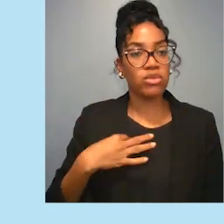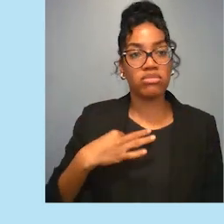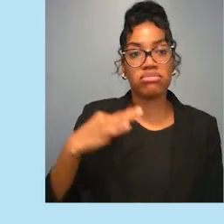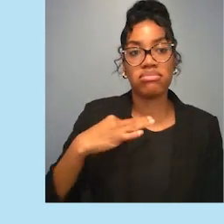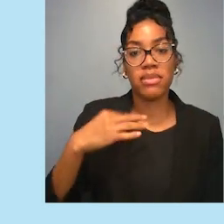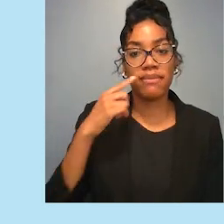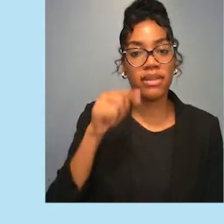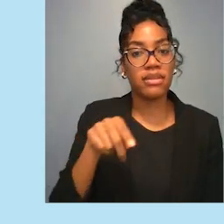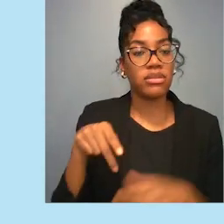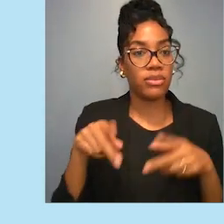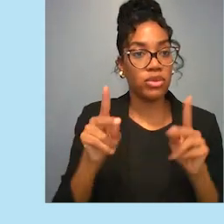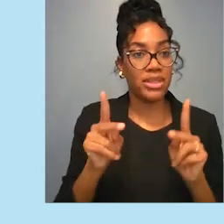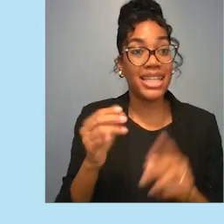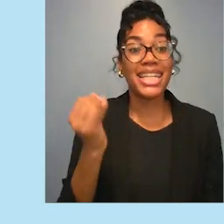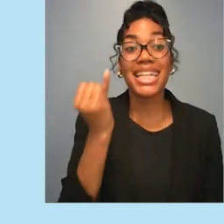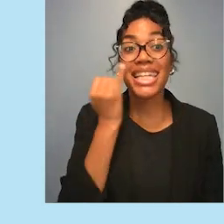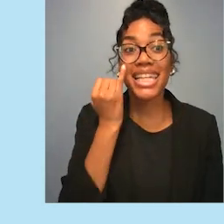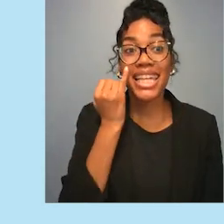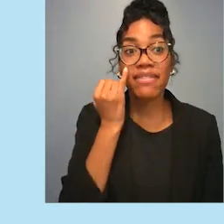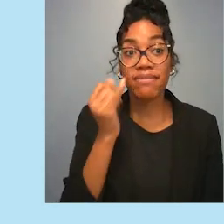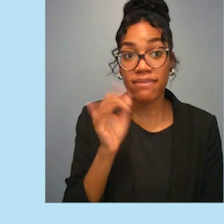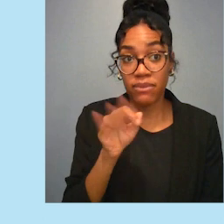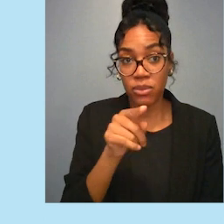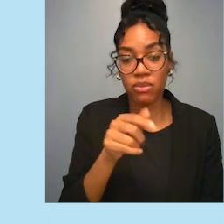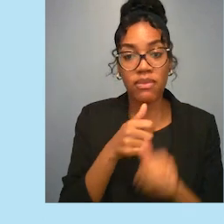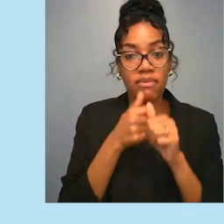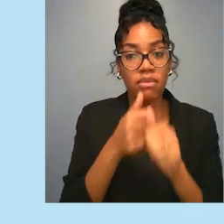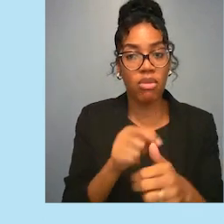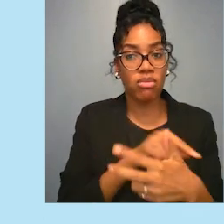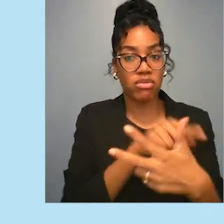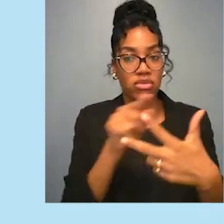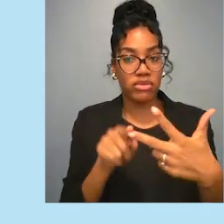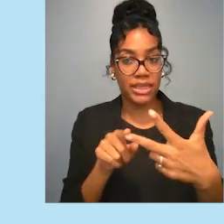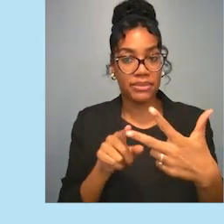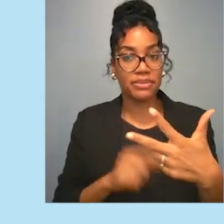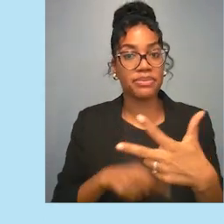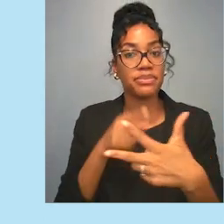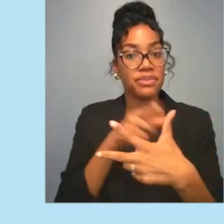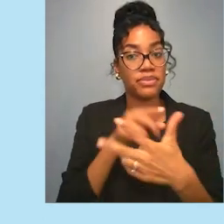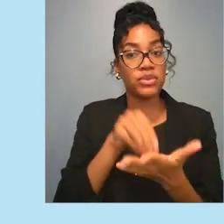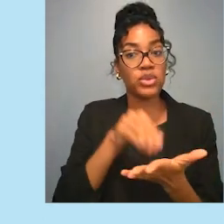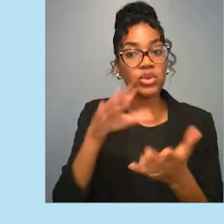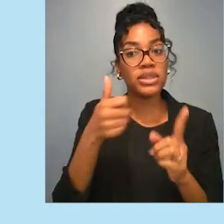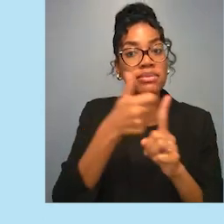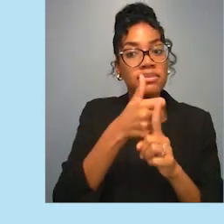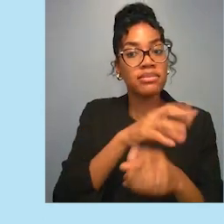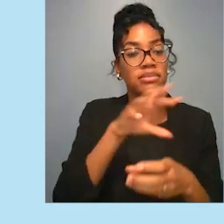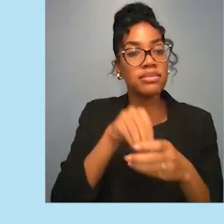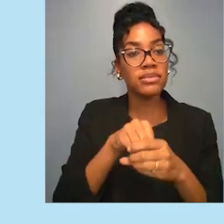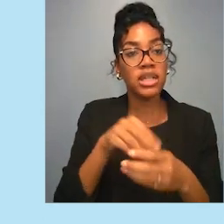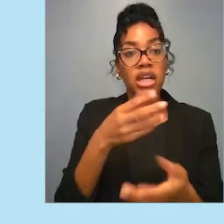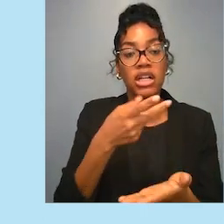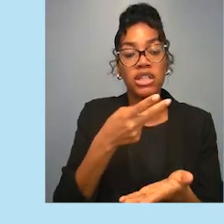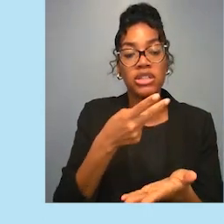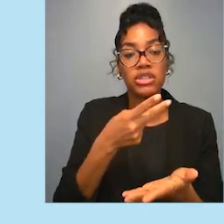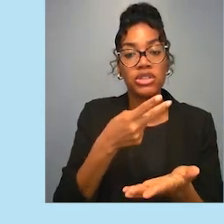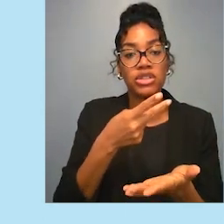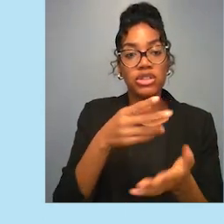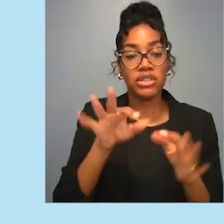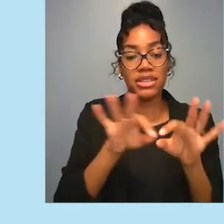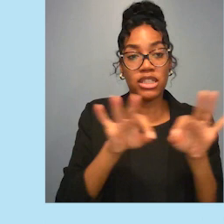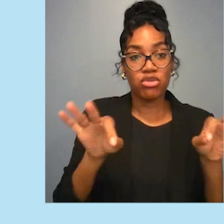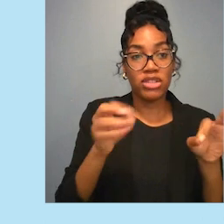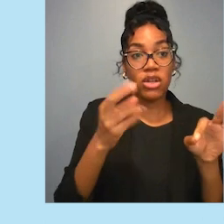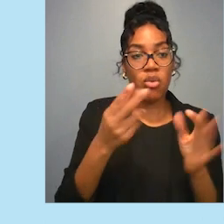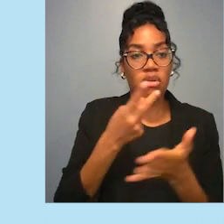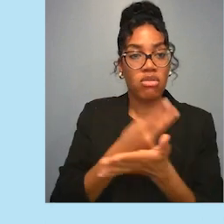they follow these 3 eligibility factors. The student is enrolled in a degree or graduate program. This could be a